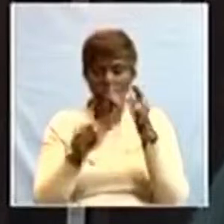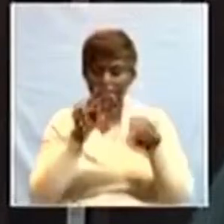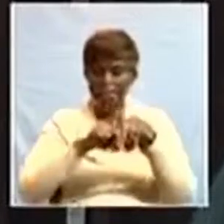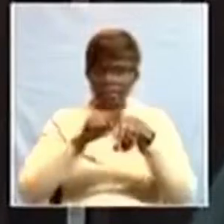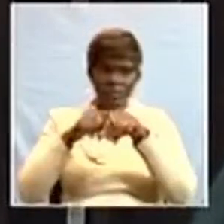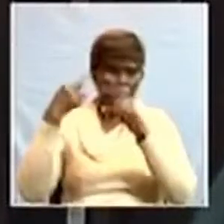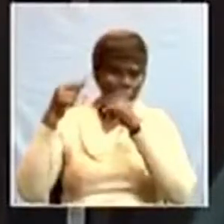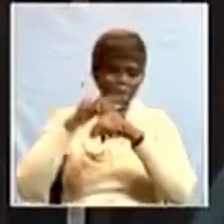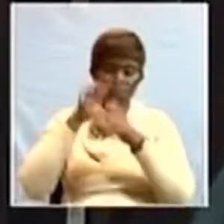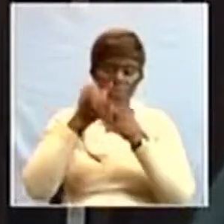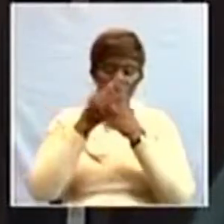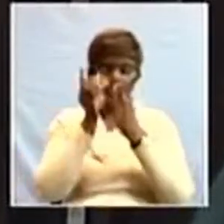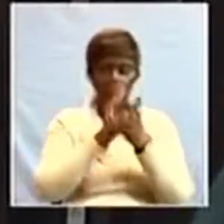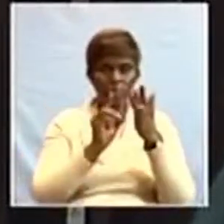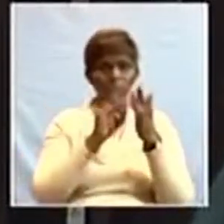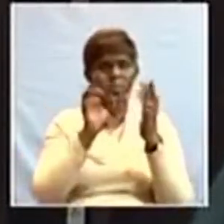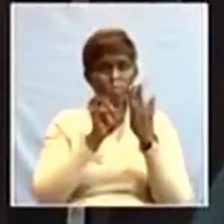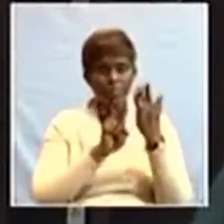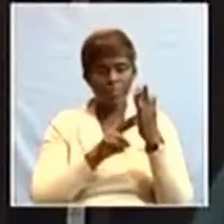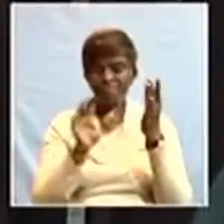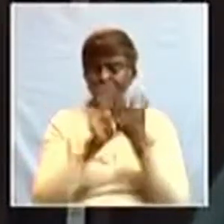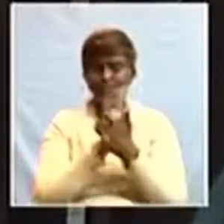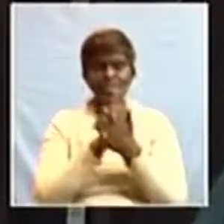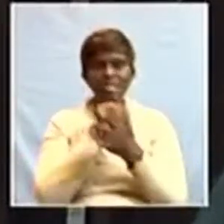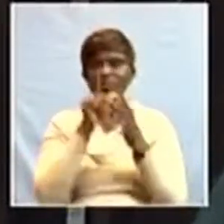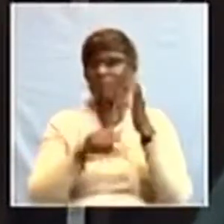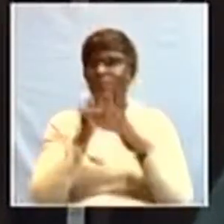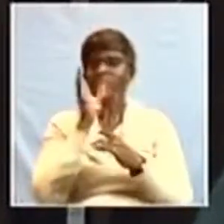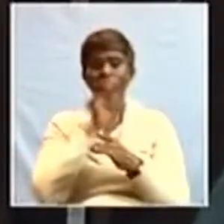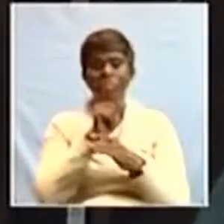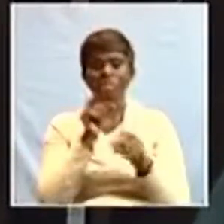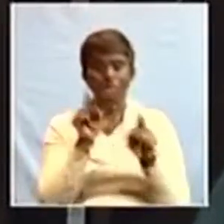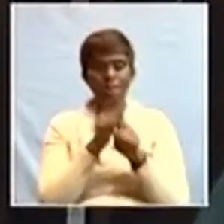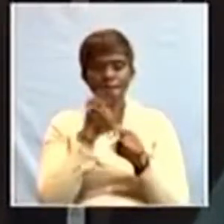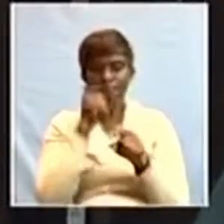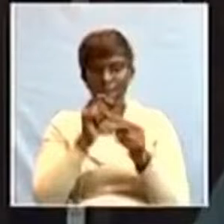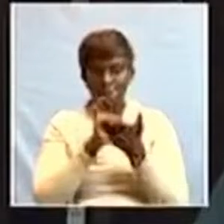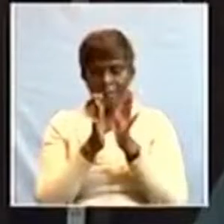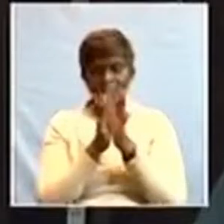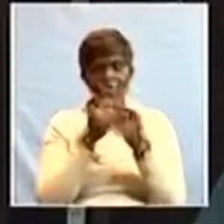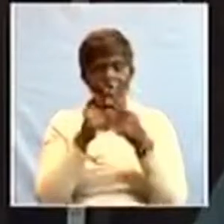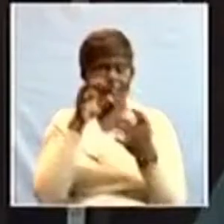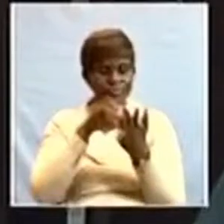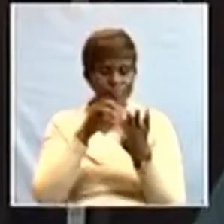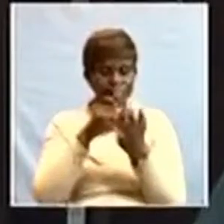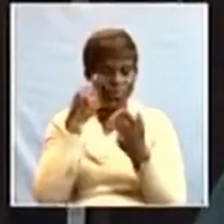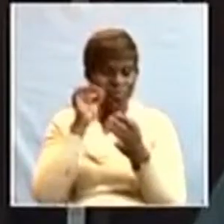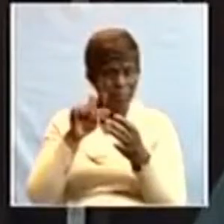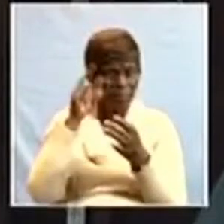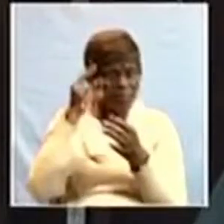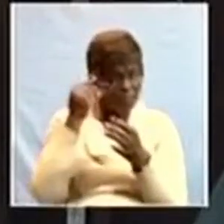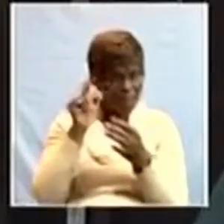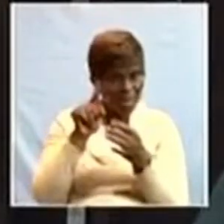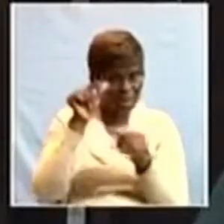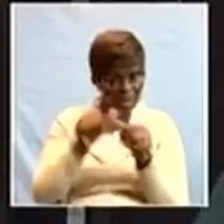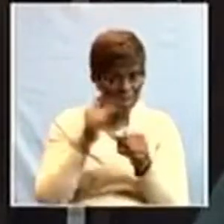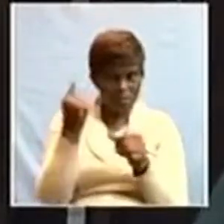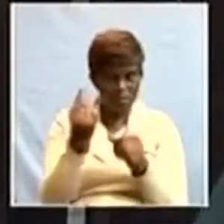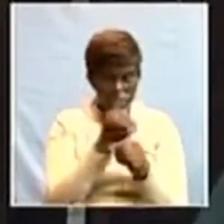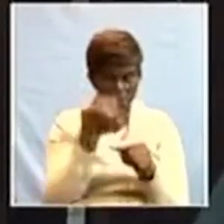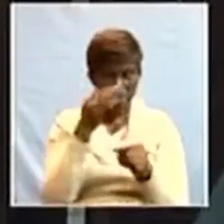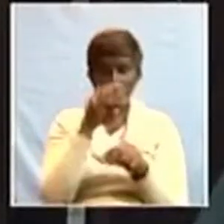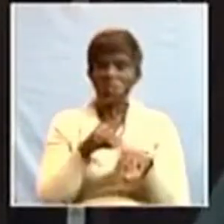the draft report, documents could not be found. There must be different cases or reasons for each of them. In